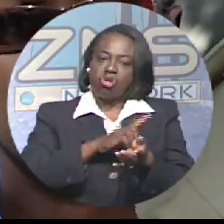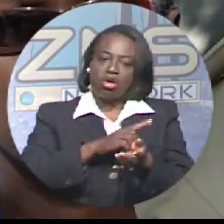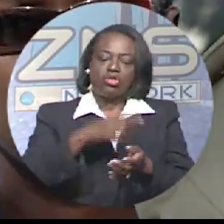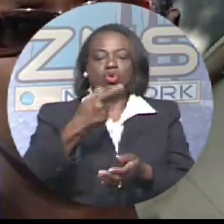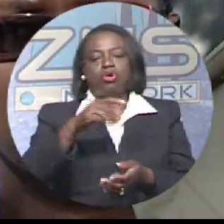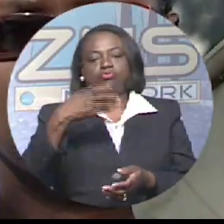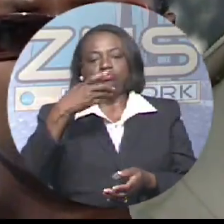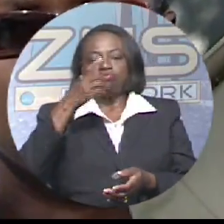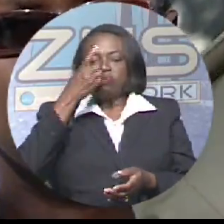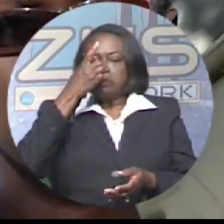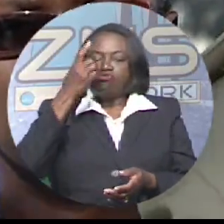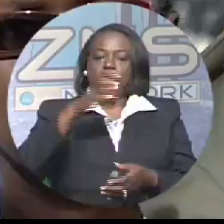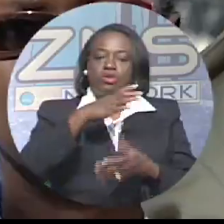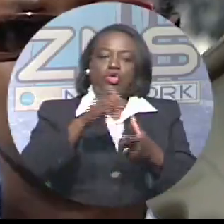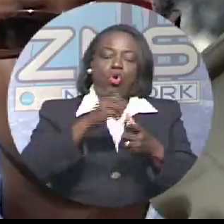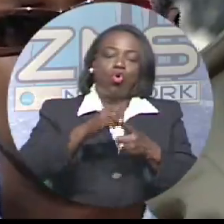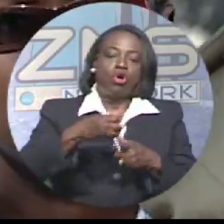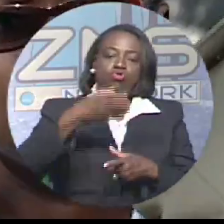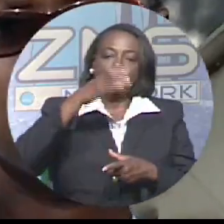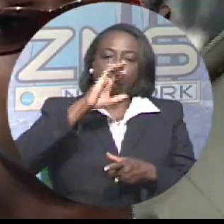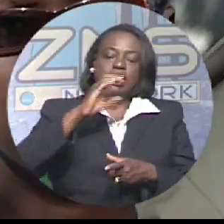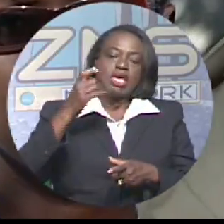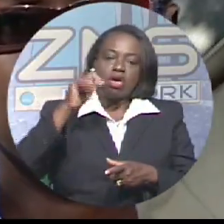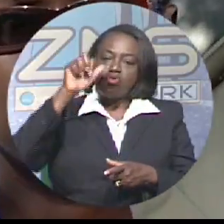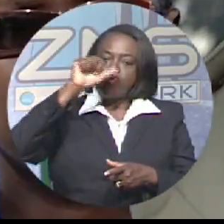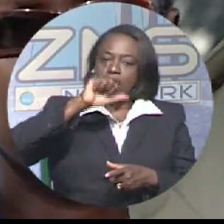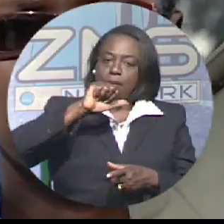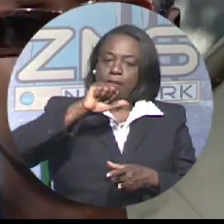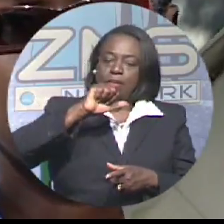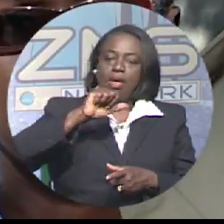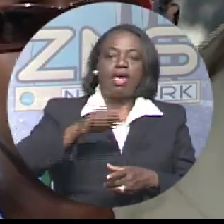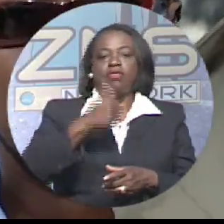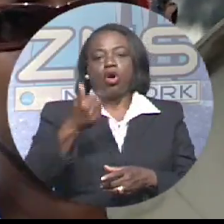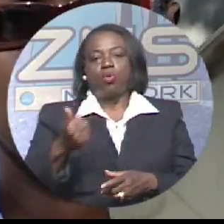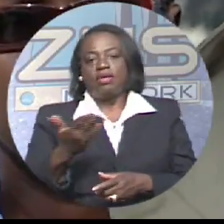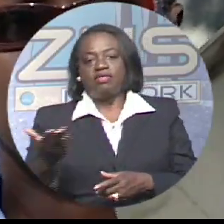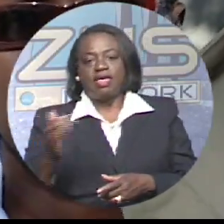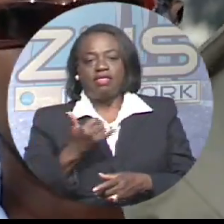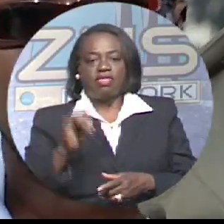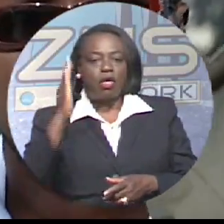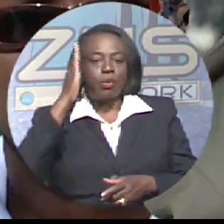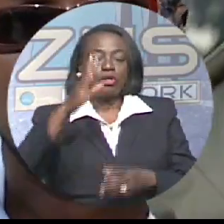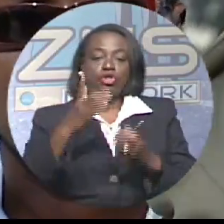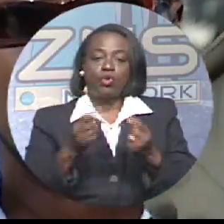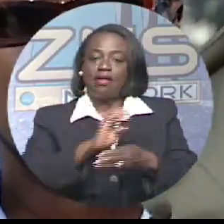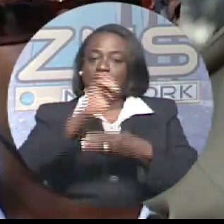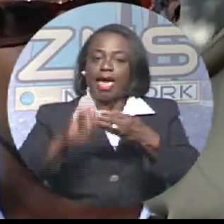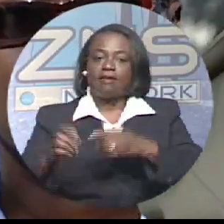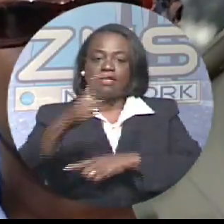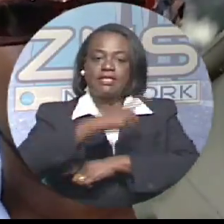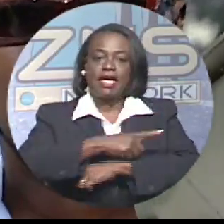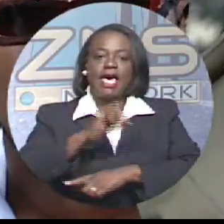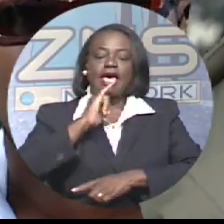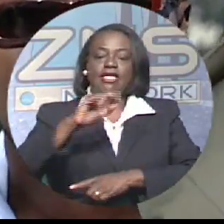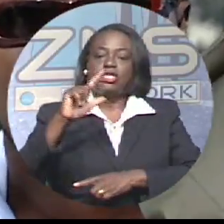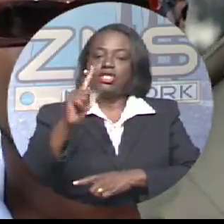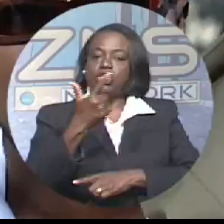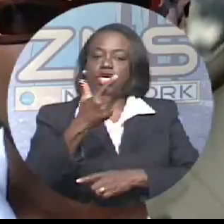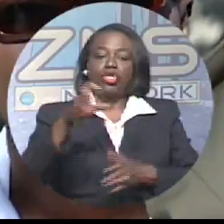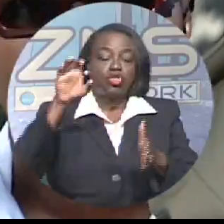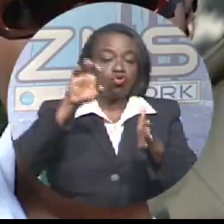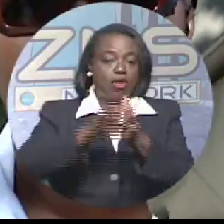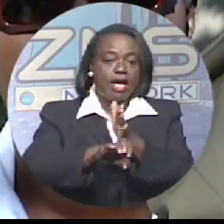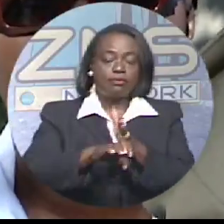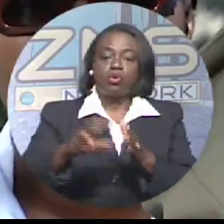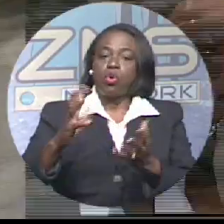to do. So only thing they will do at the end of the day is turn to crime. And that is why we're here, to try and help them and assist them along the way, to let them know it's a better